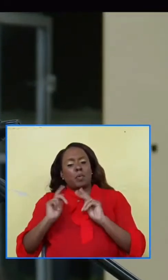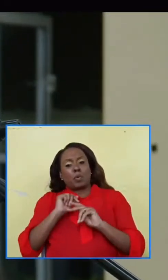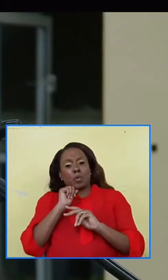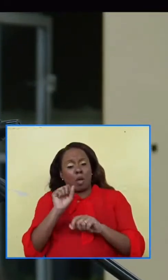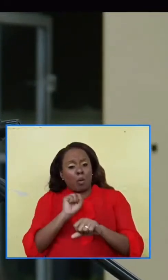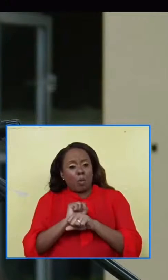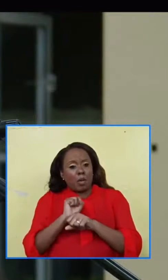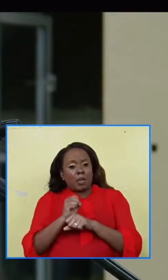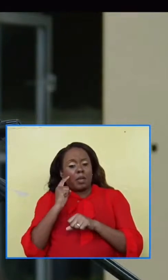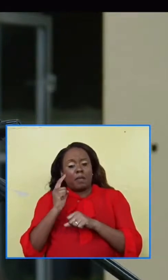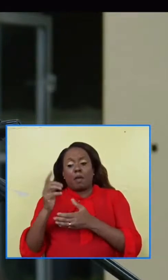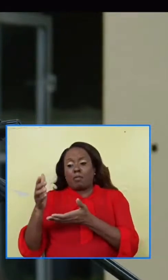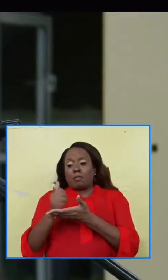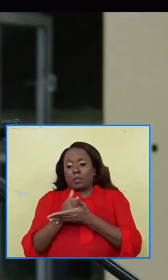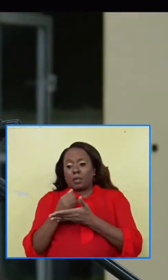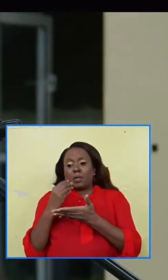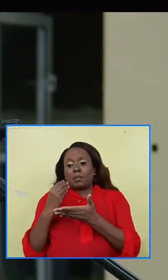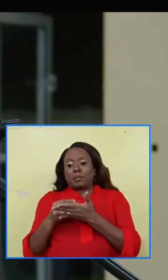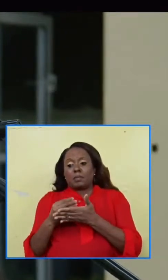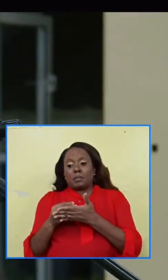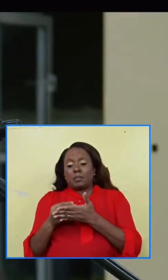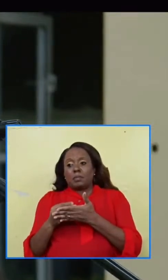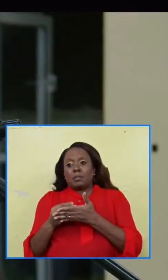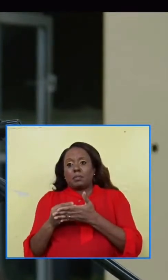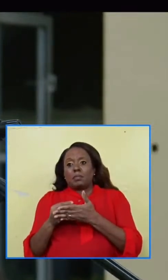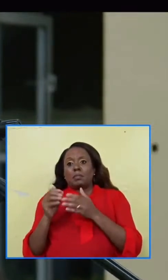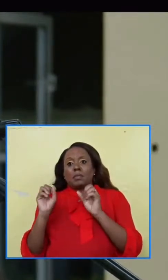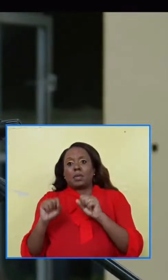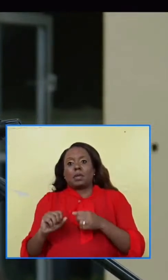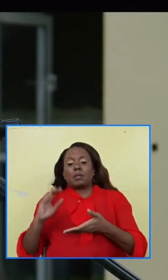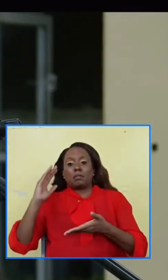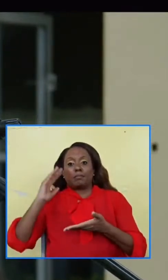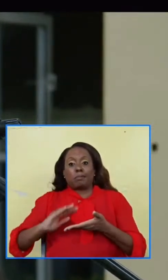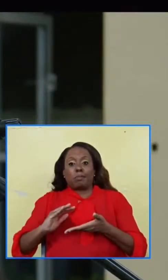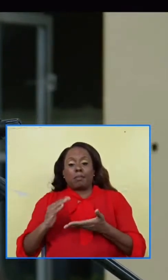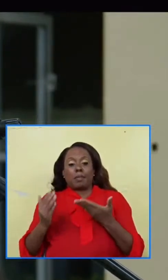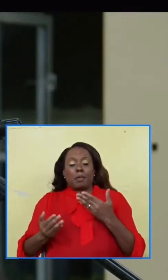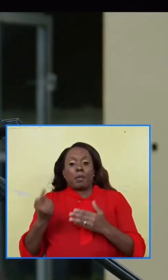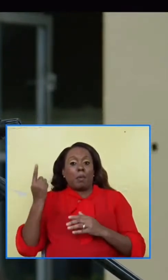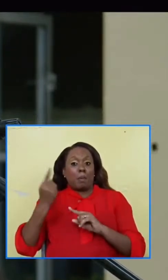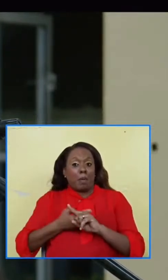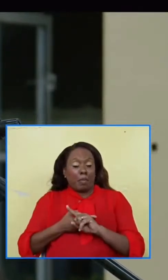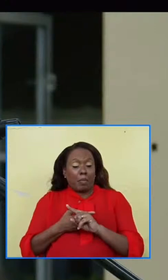You can possibly reduce to like 1 month. Thinking that